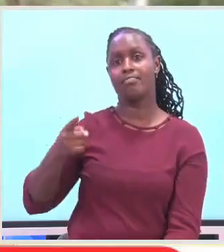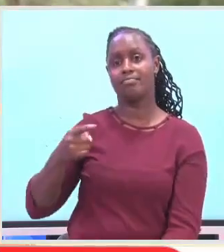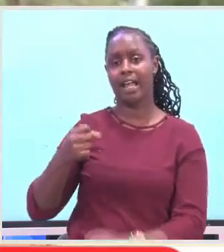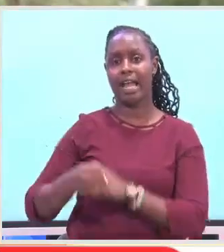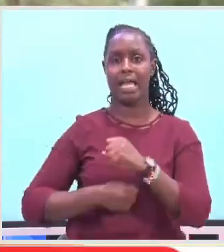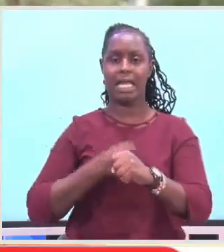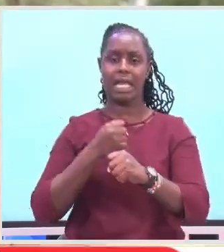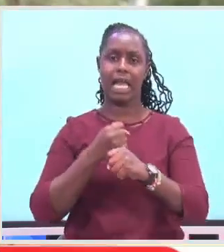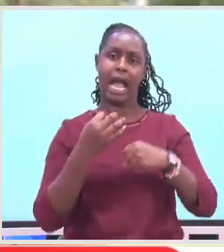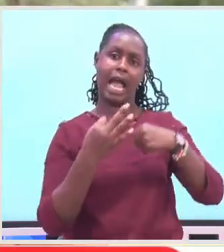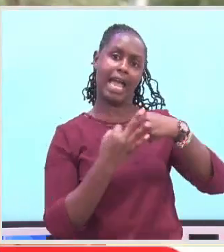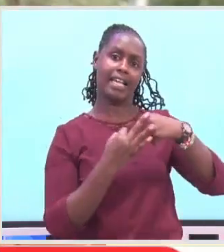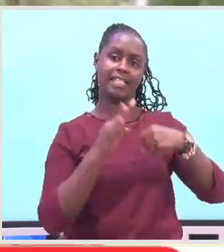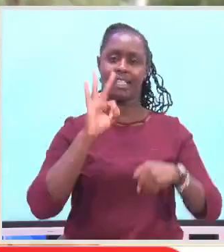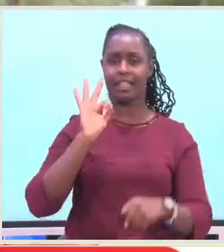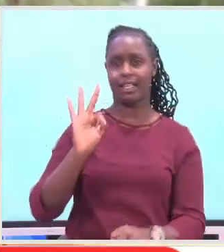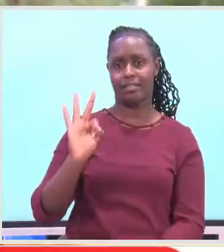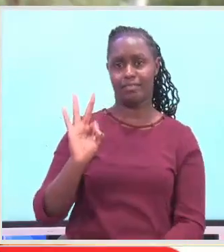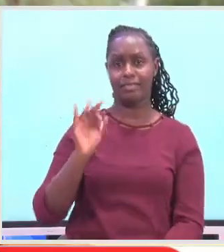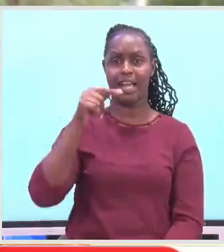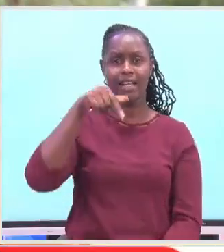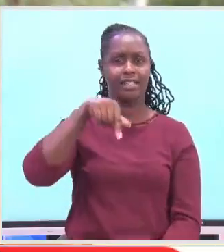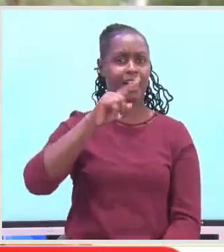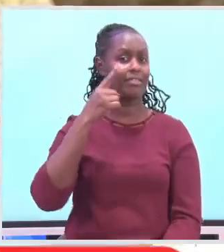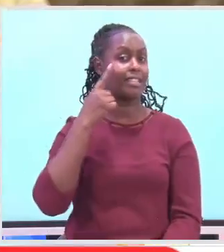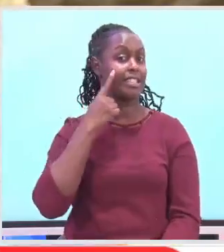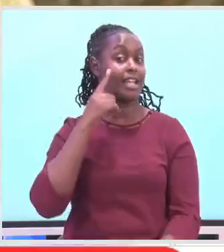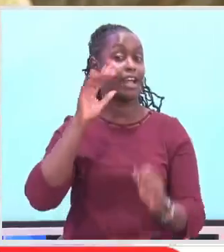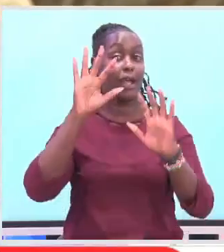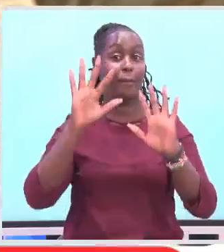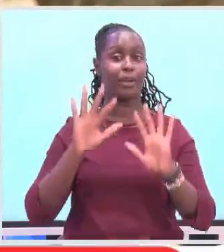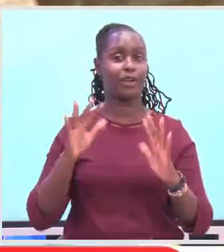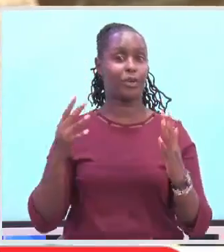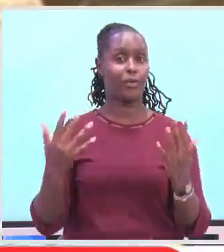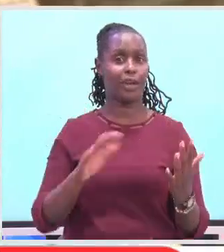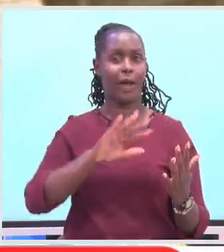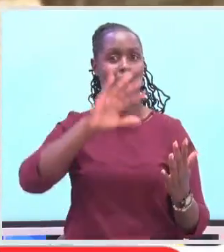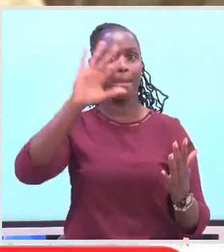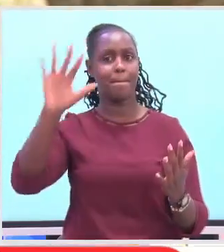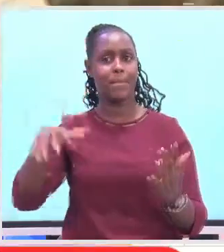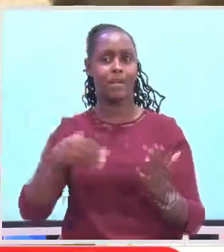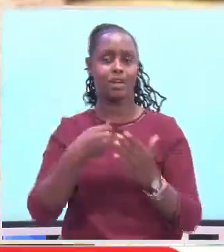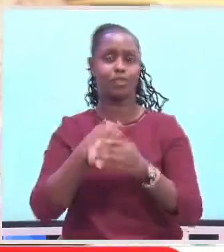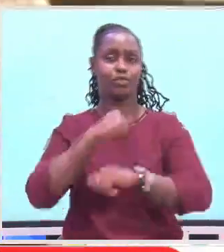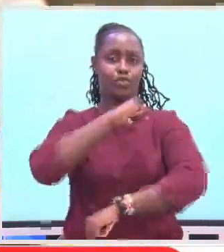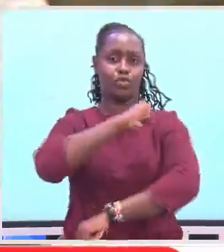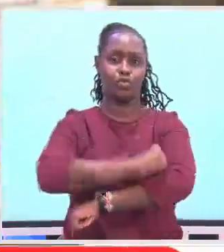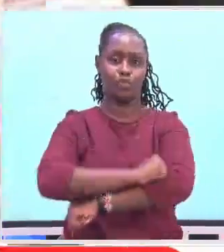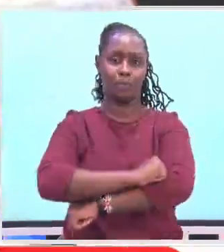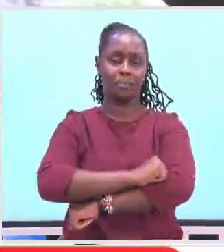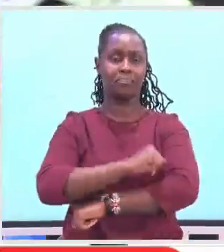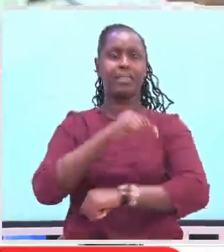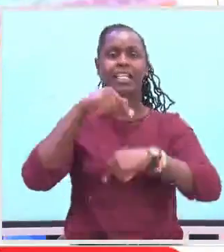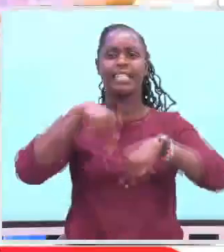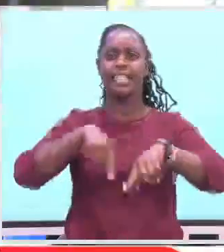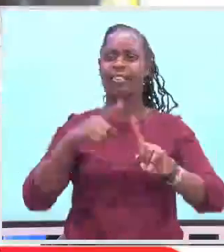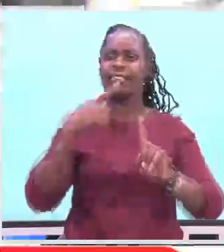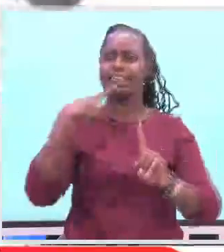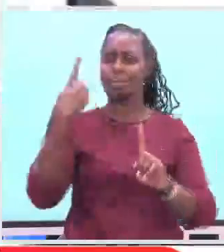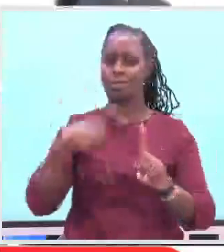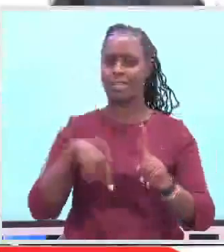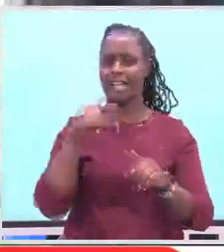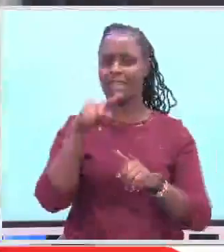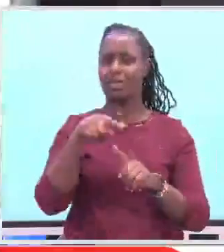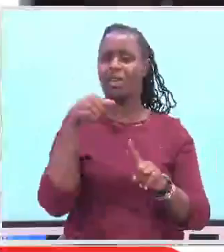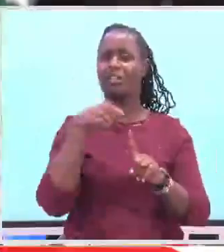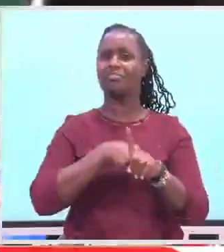83, ameona niheri akuja asome. For Chelagat, joining school is what made the residents to come out and support the